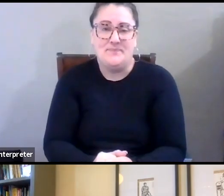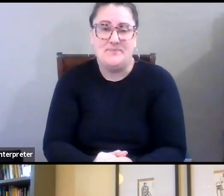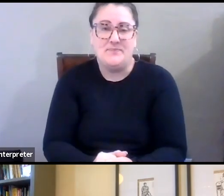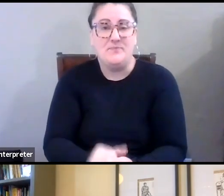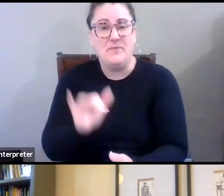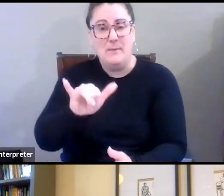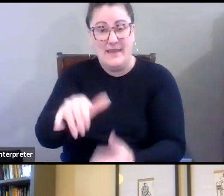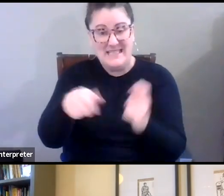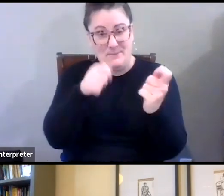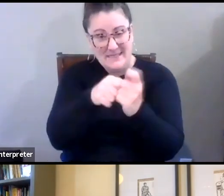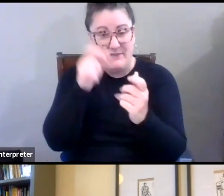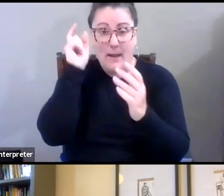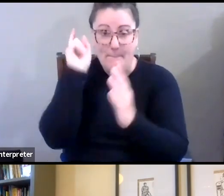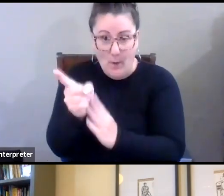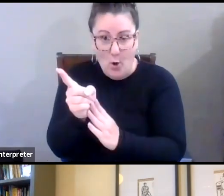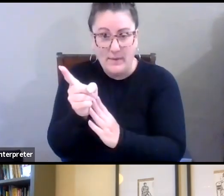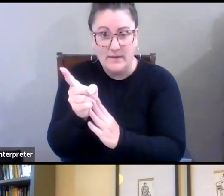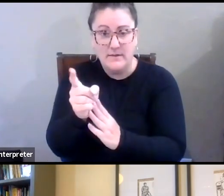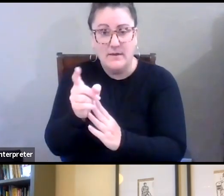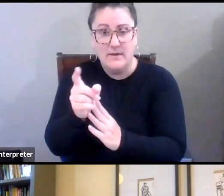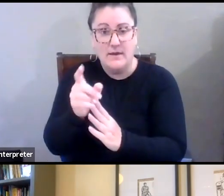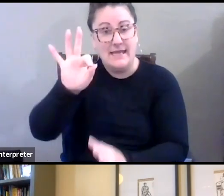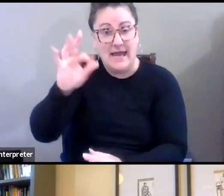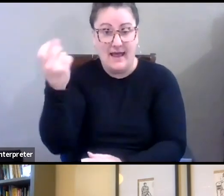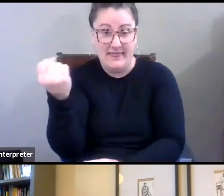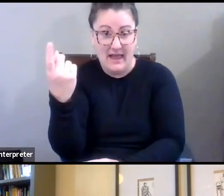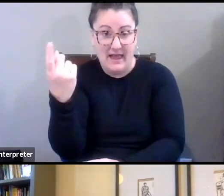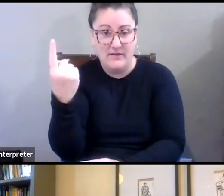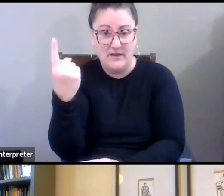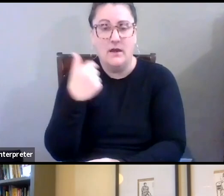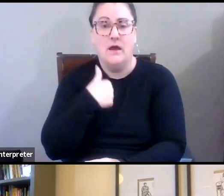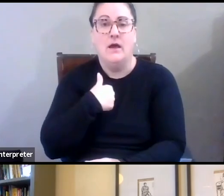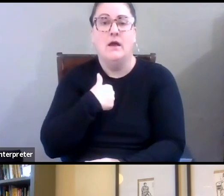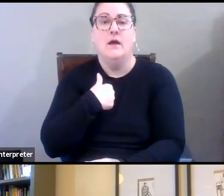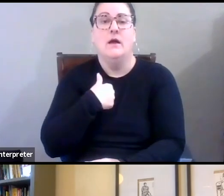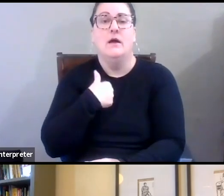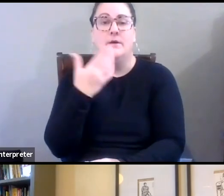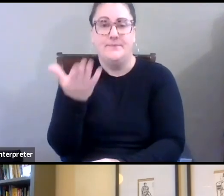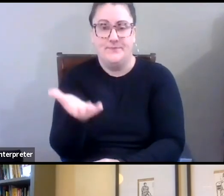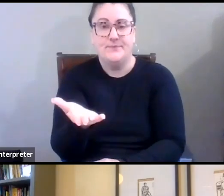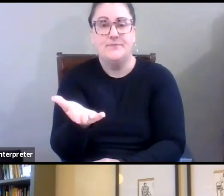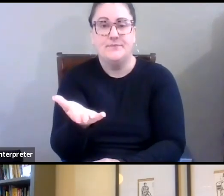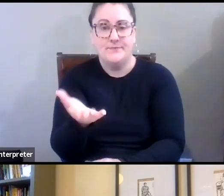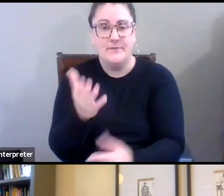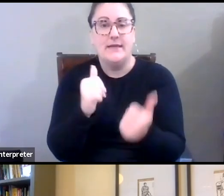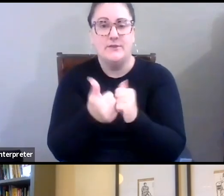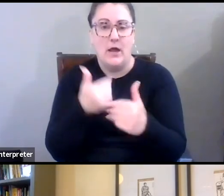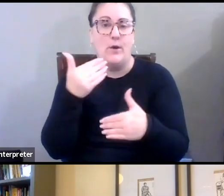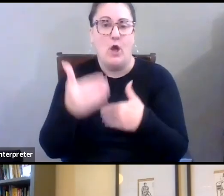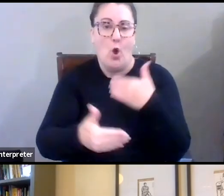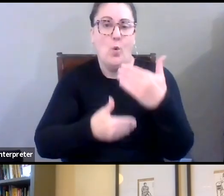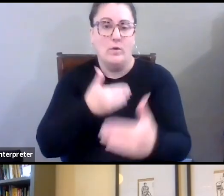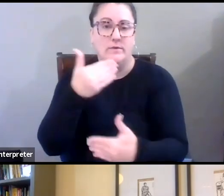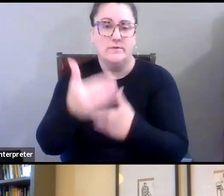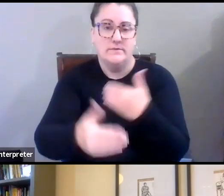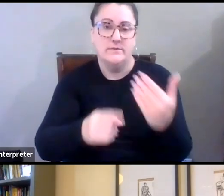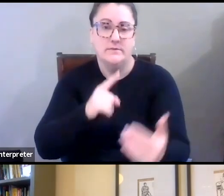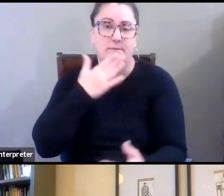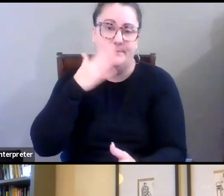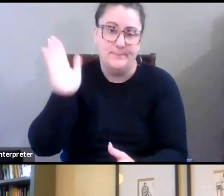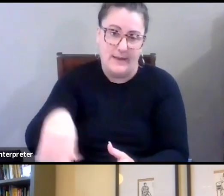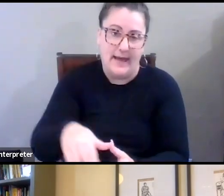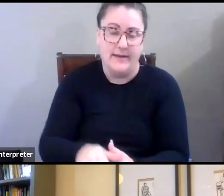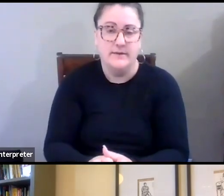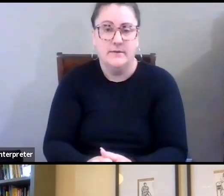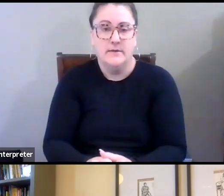specific moment, my 9/11 was the moment where I was like, oh, here's how it all goes really bad. Mm-hmm.